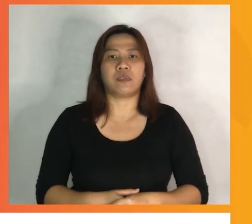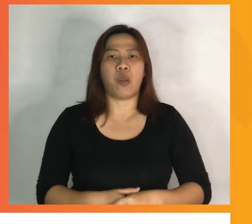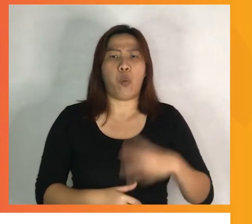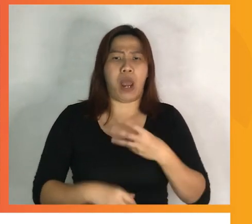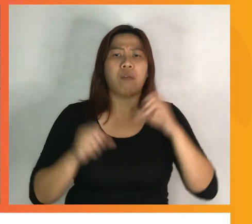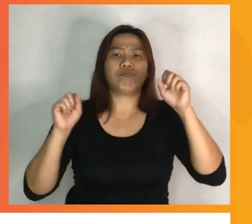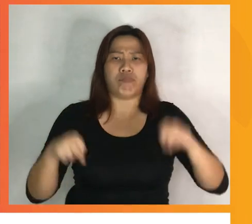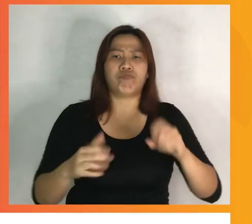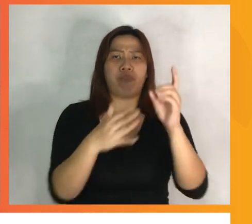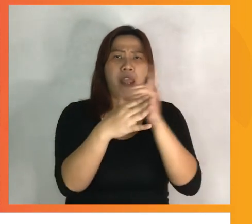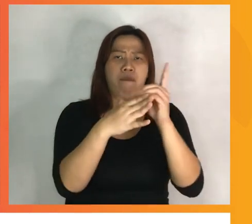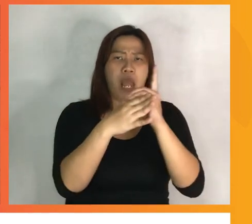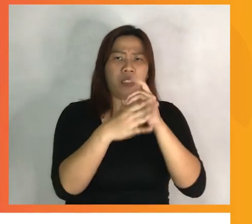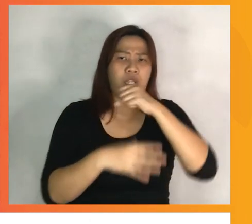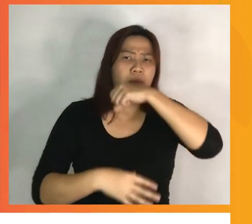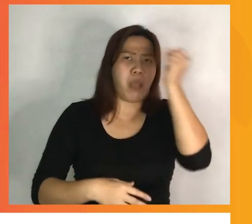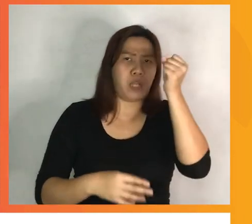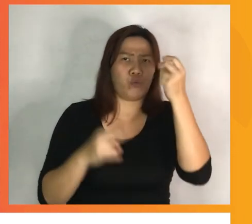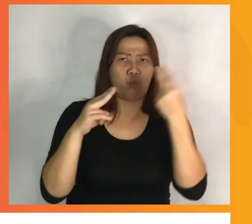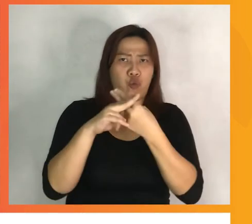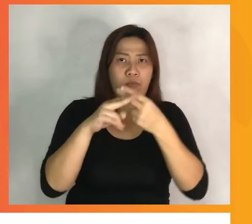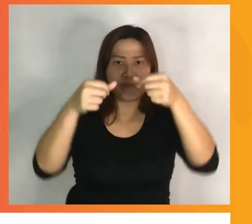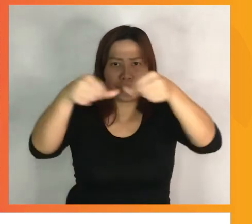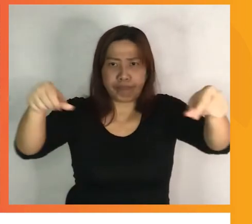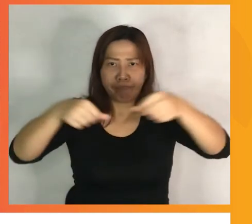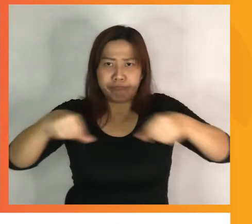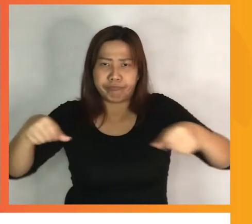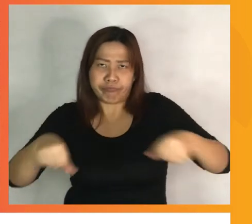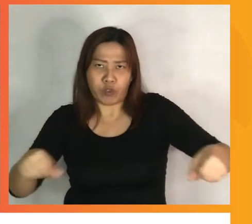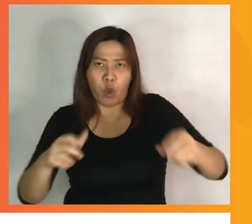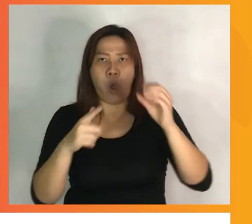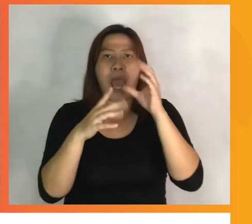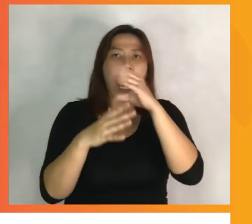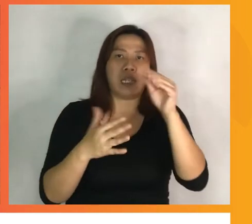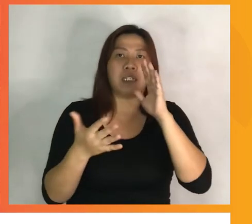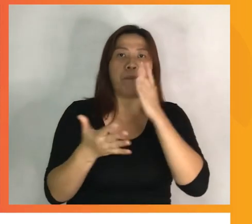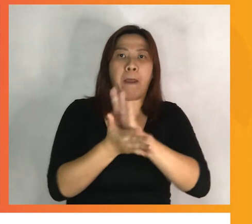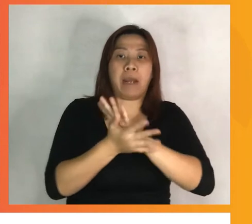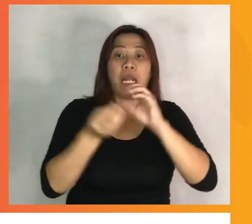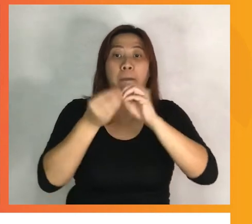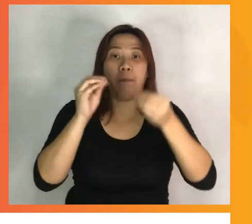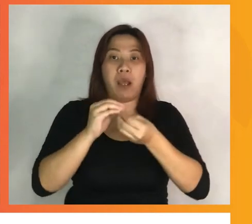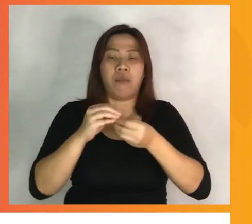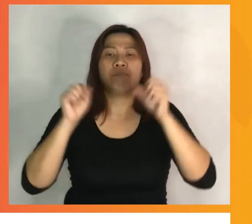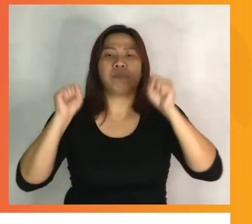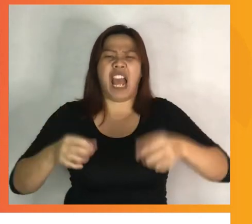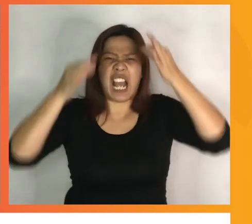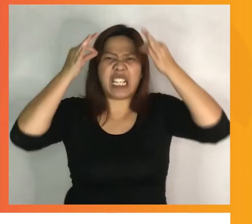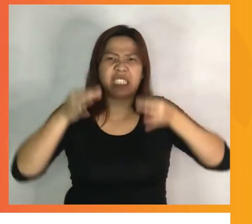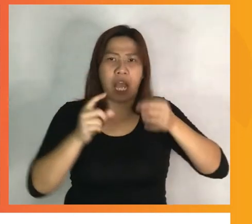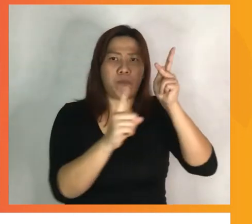We can also subdivide a space. So using tape and some paper numbers, we can